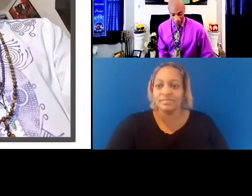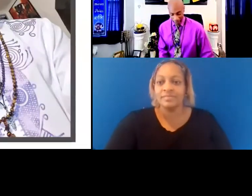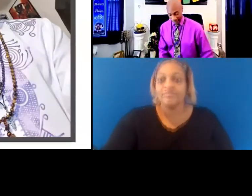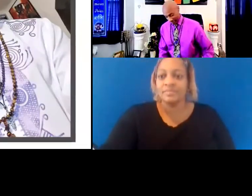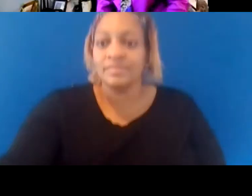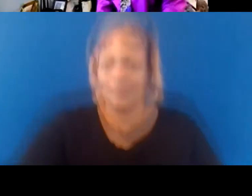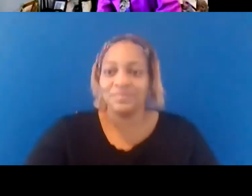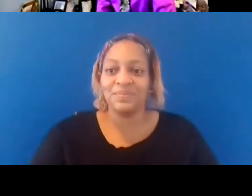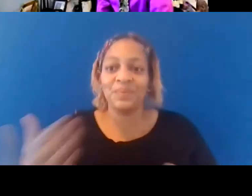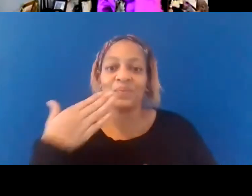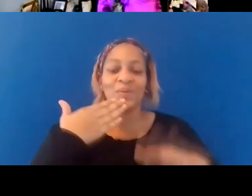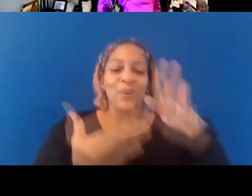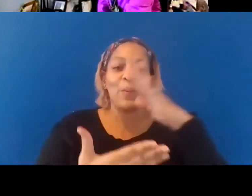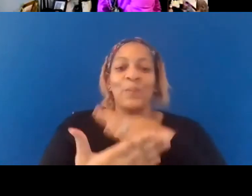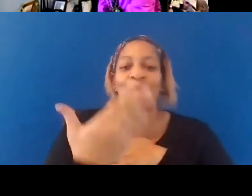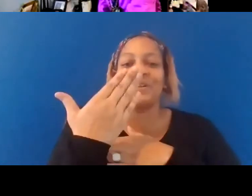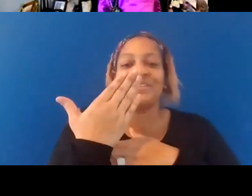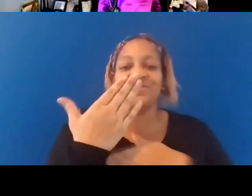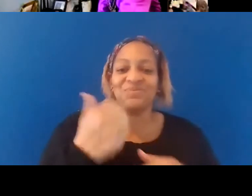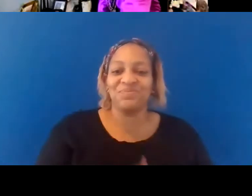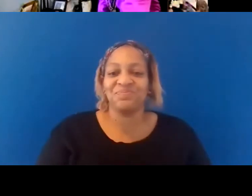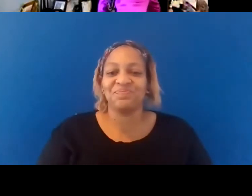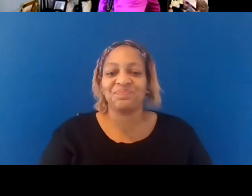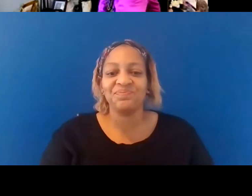Good morning.